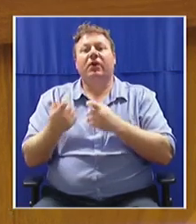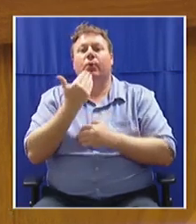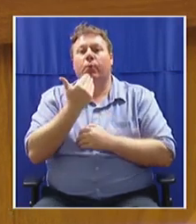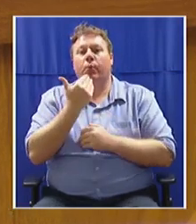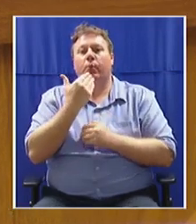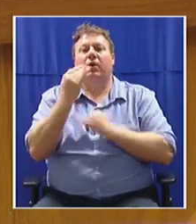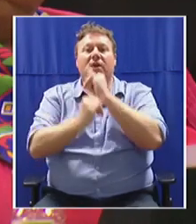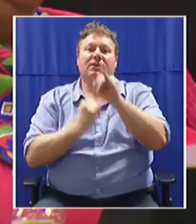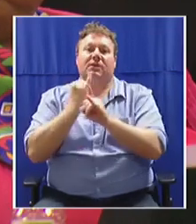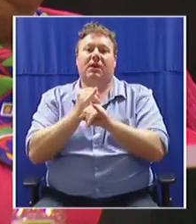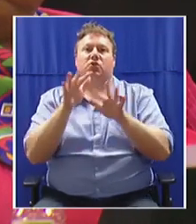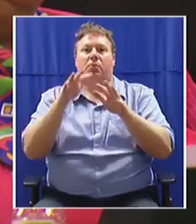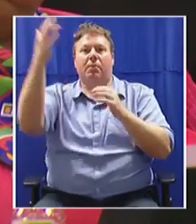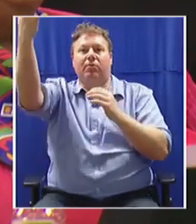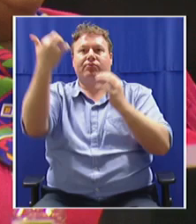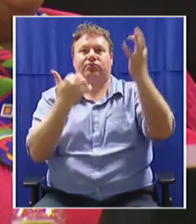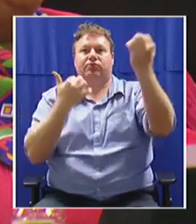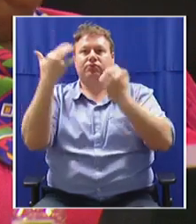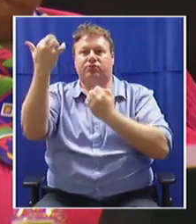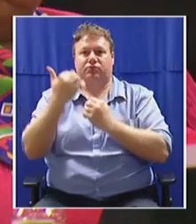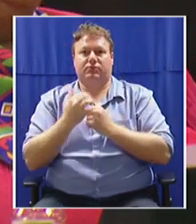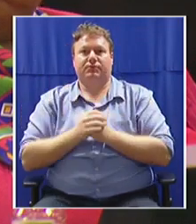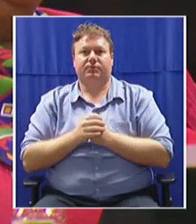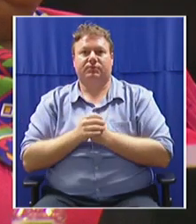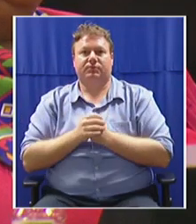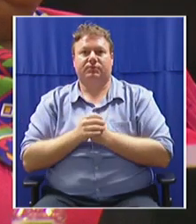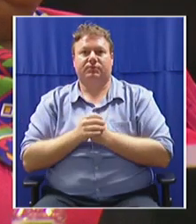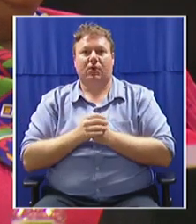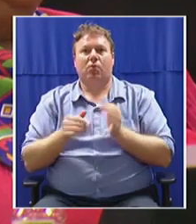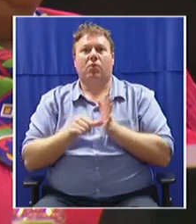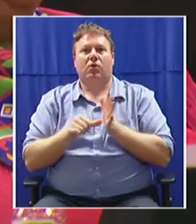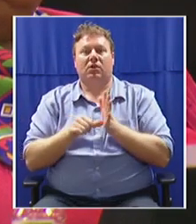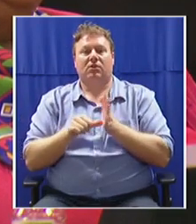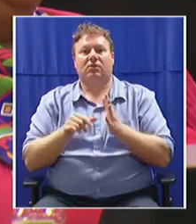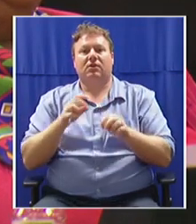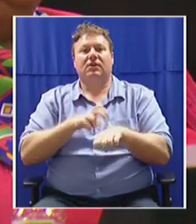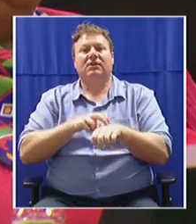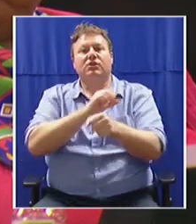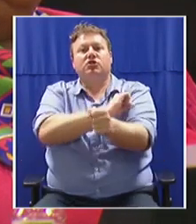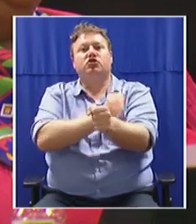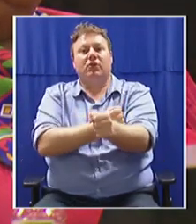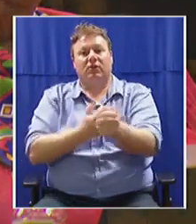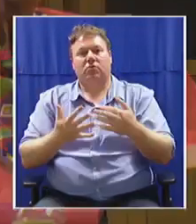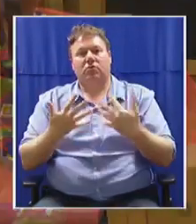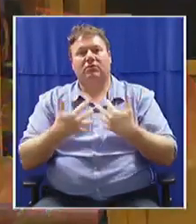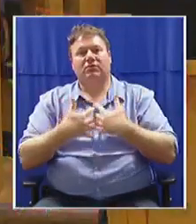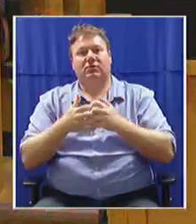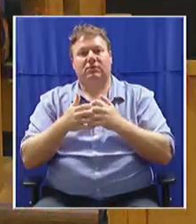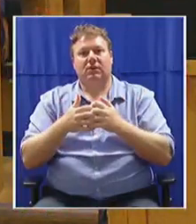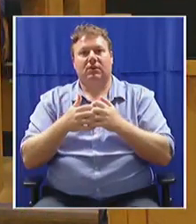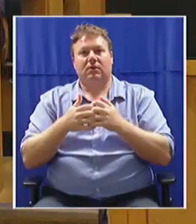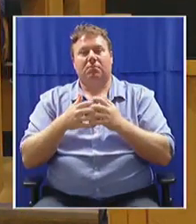priority, we need to strengthen our institutional capacity so that we can enforce our laws